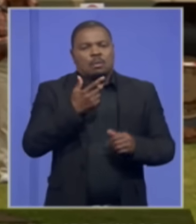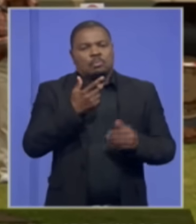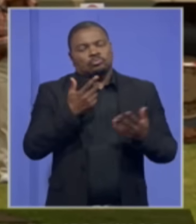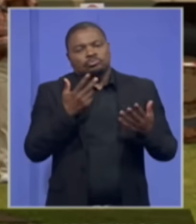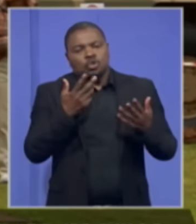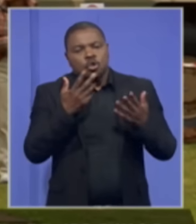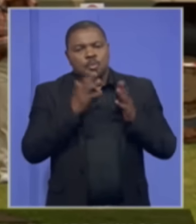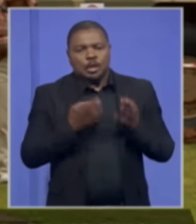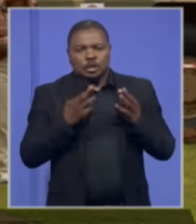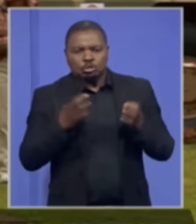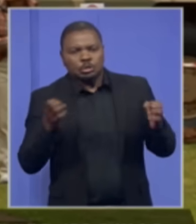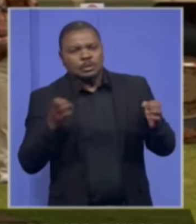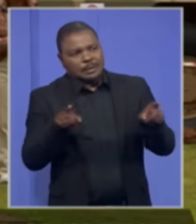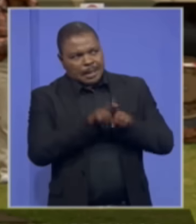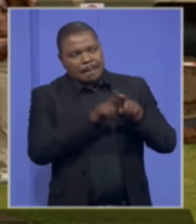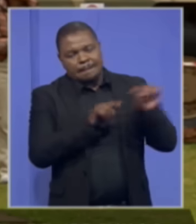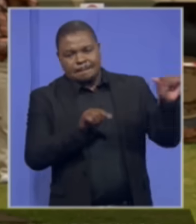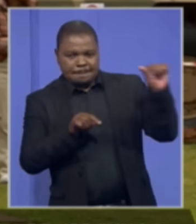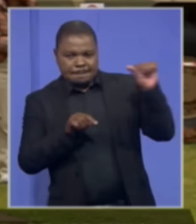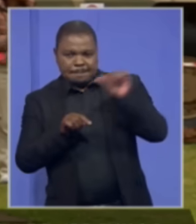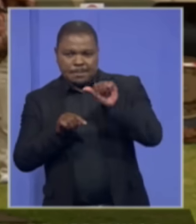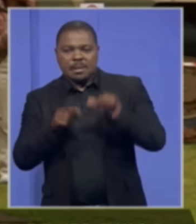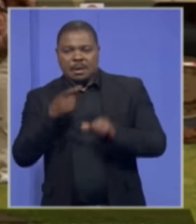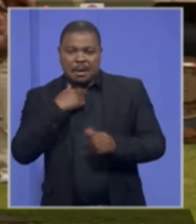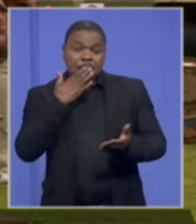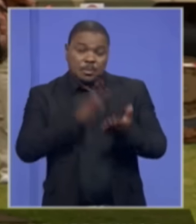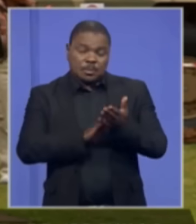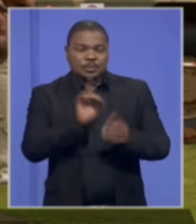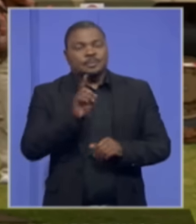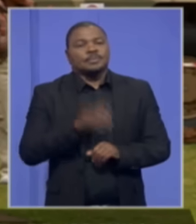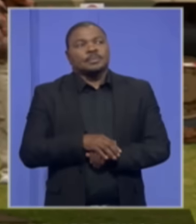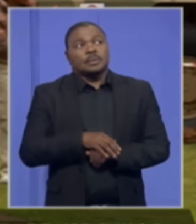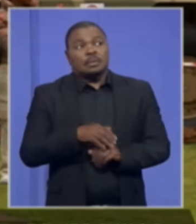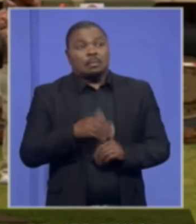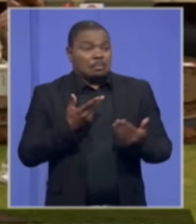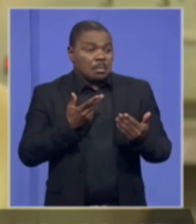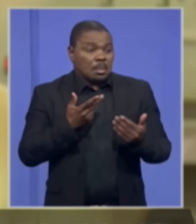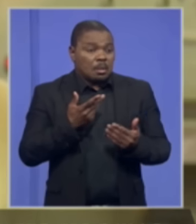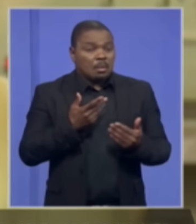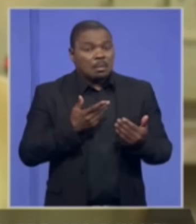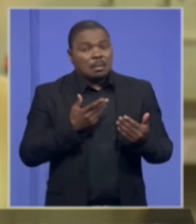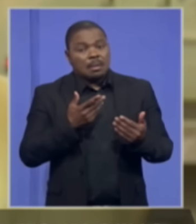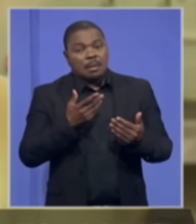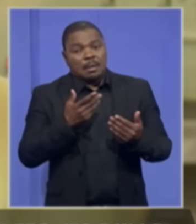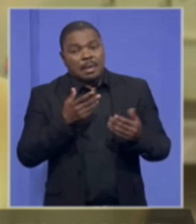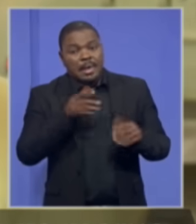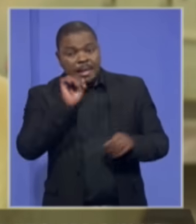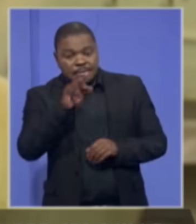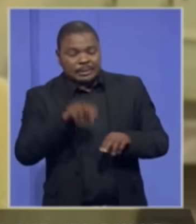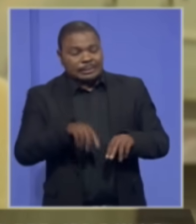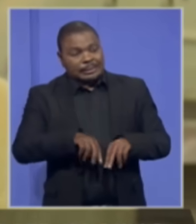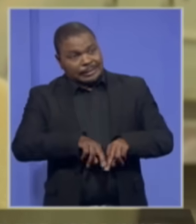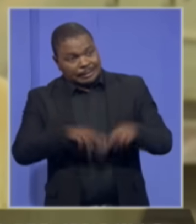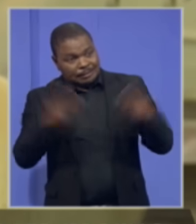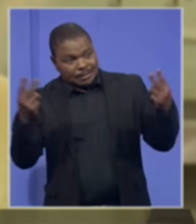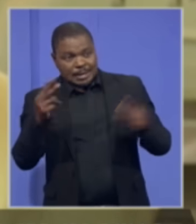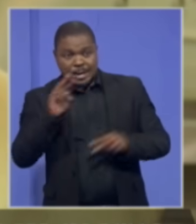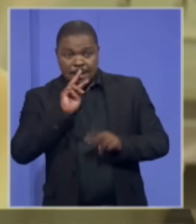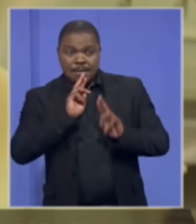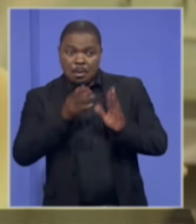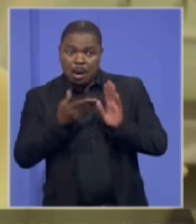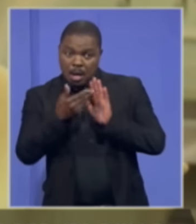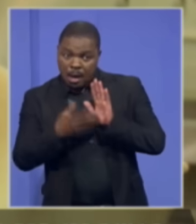or our gradually, but I promise, Kaya, as soon as we have a much more different report, except for